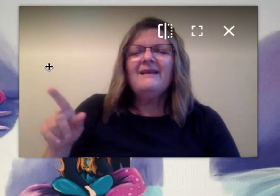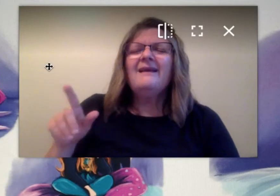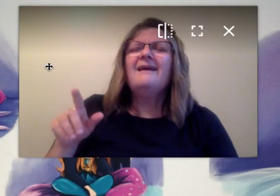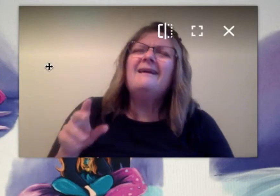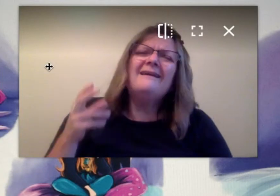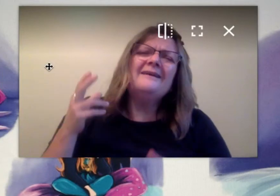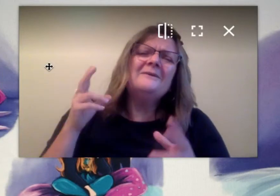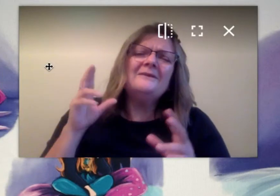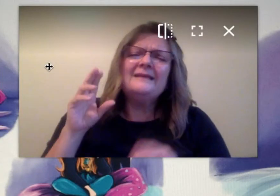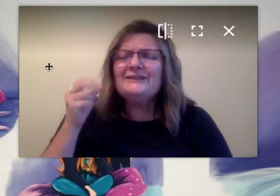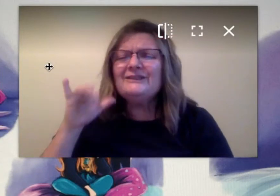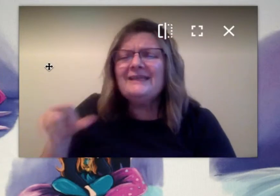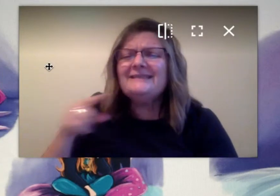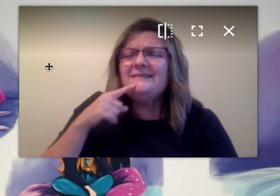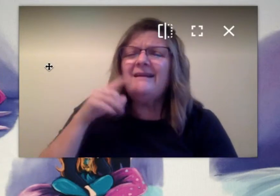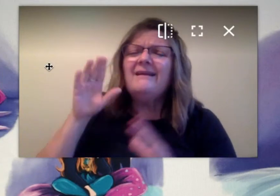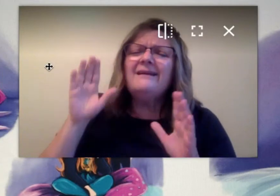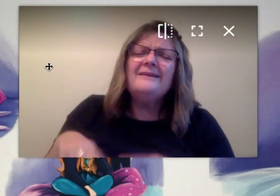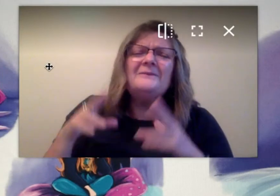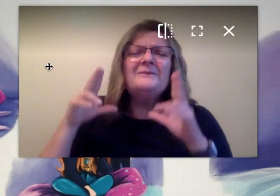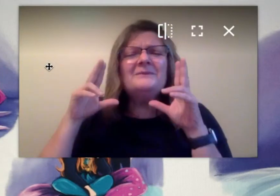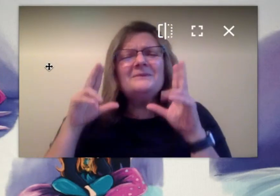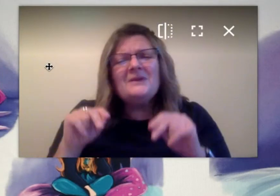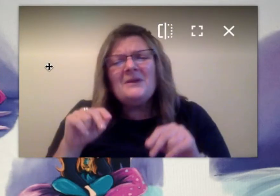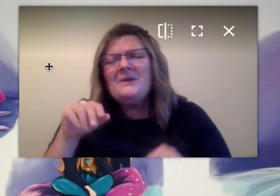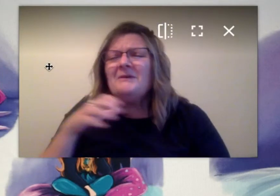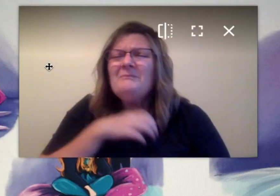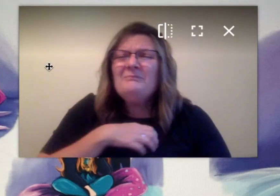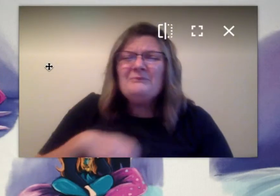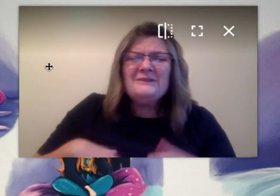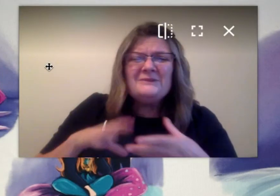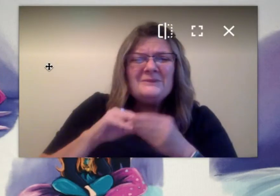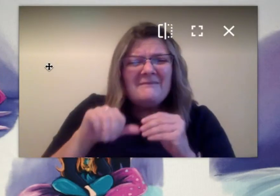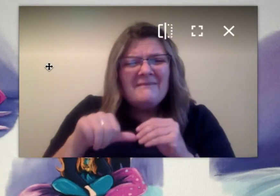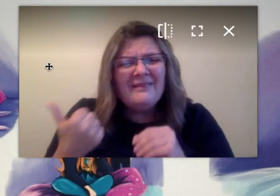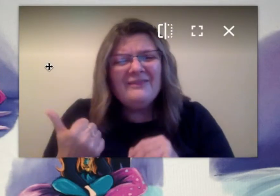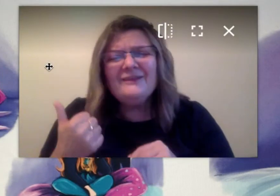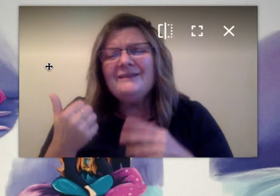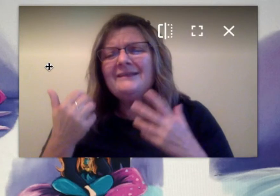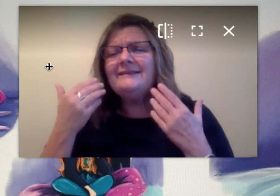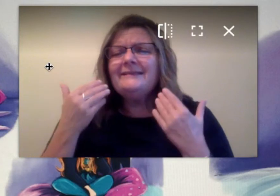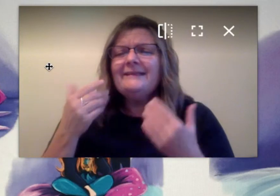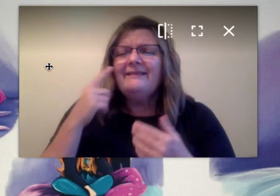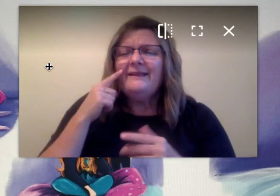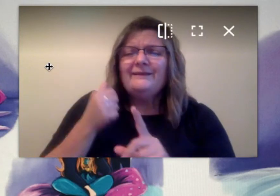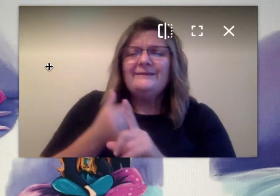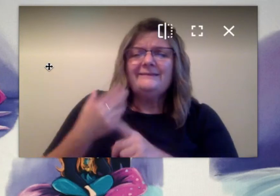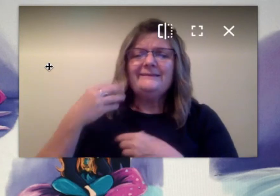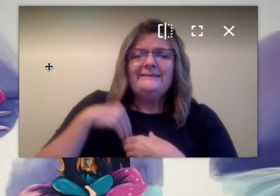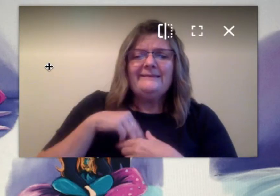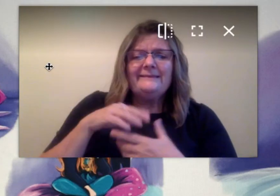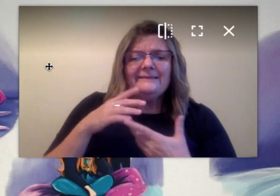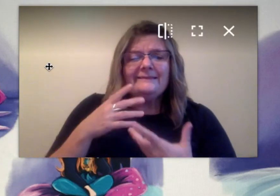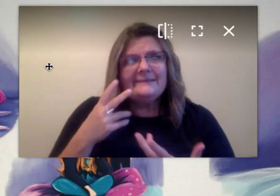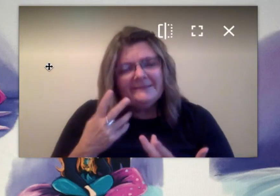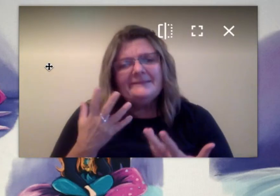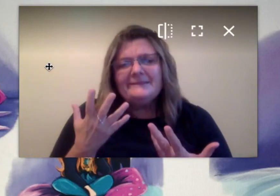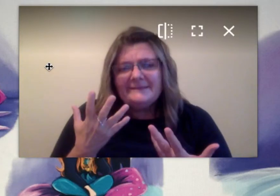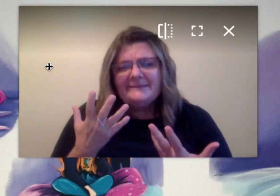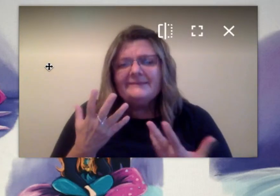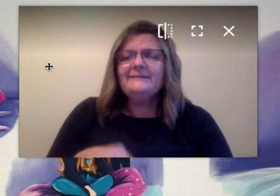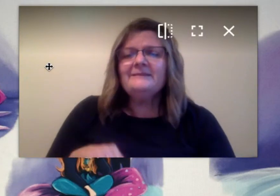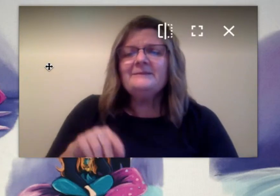Not another princess story, Shay thought to herself, sighing.